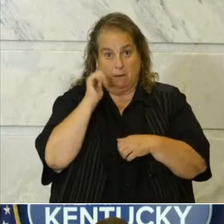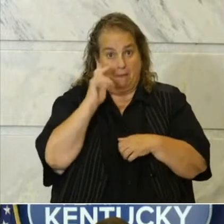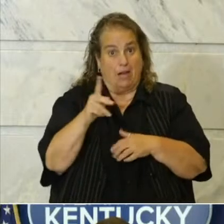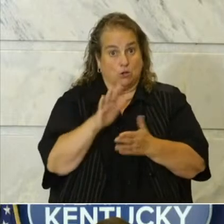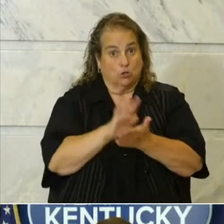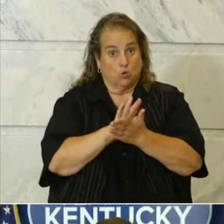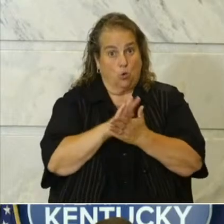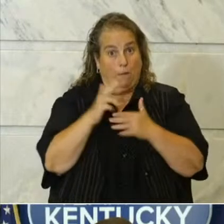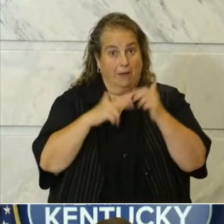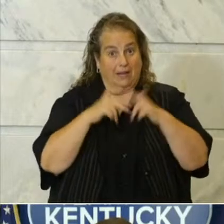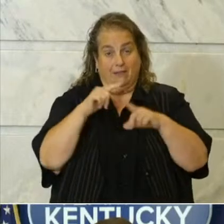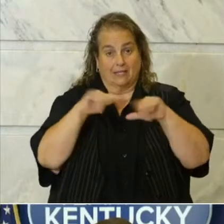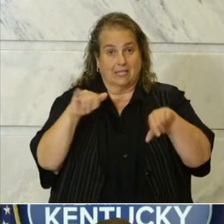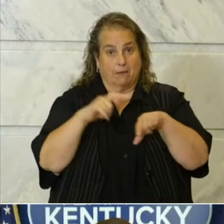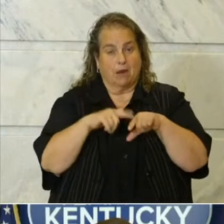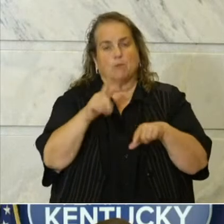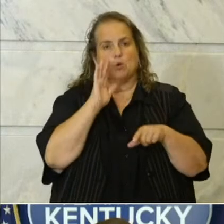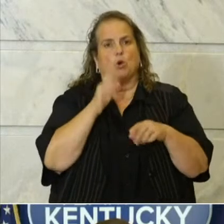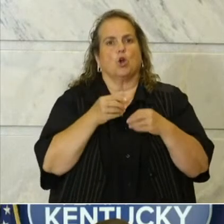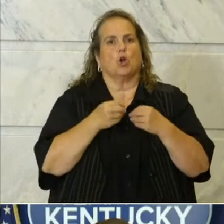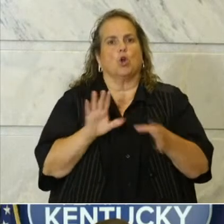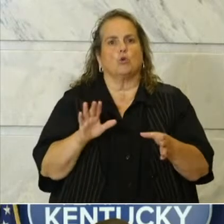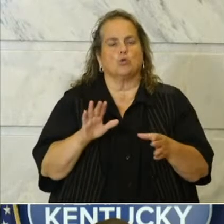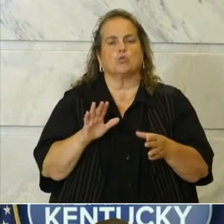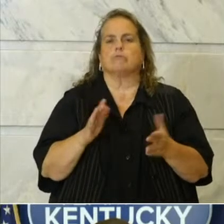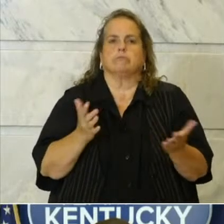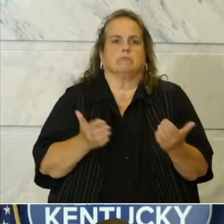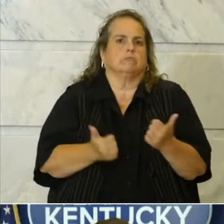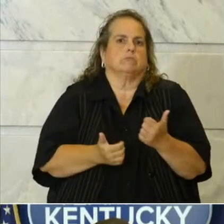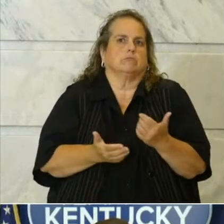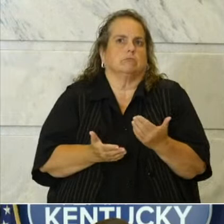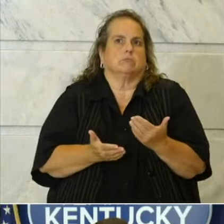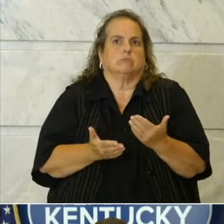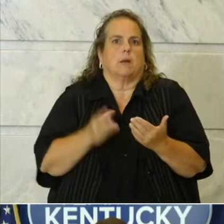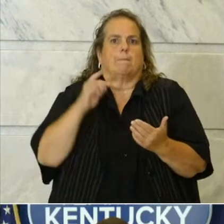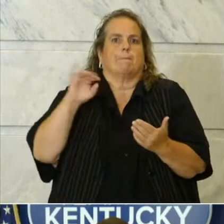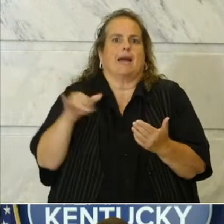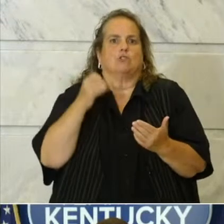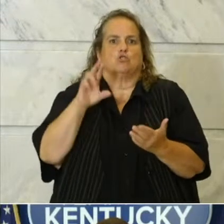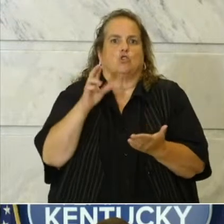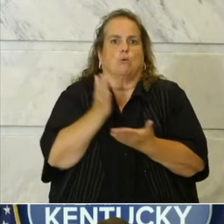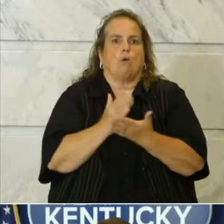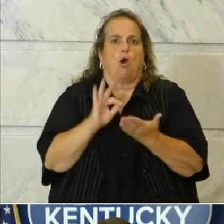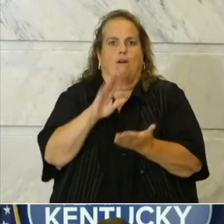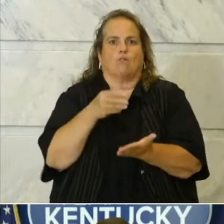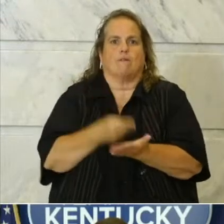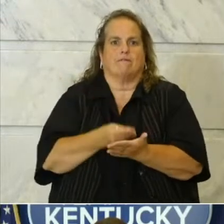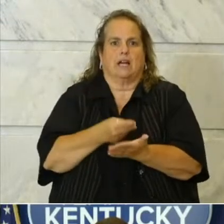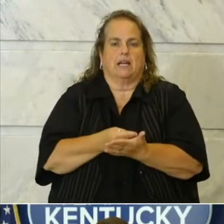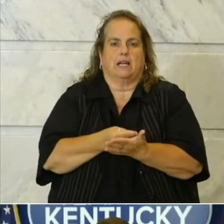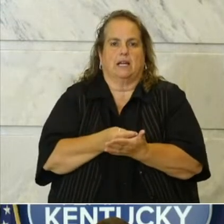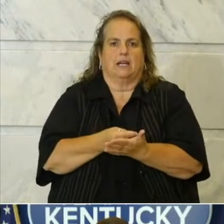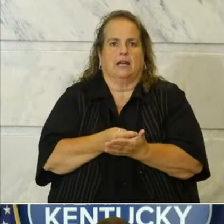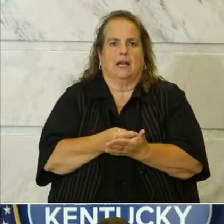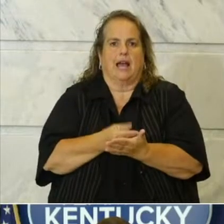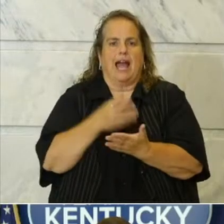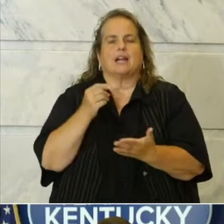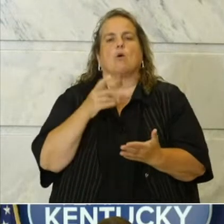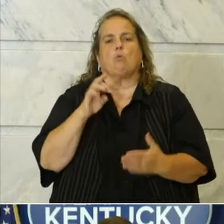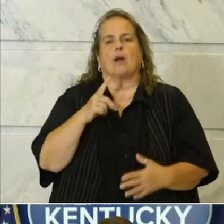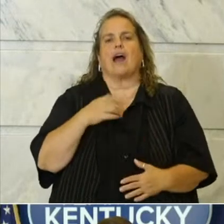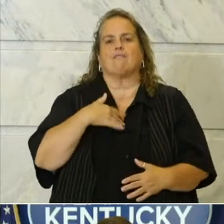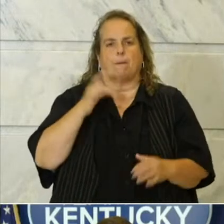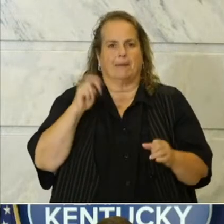at the same time, you are going to lose virtually the major part of your funding, and it would have been an